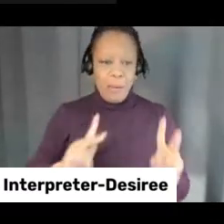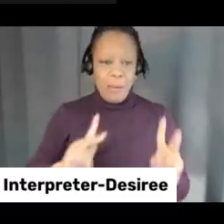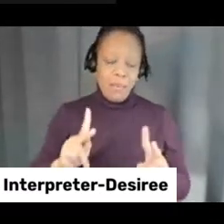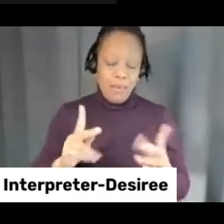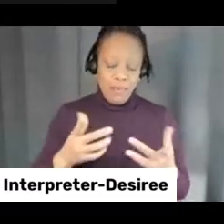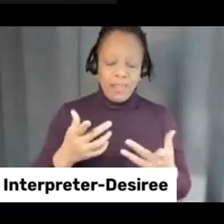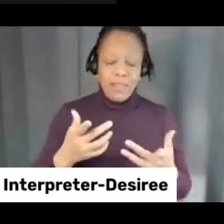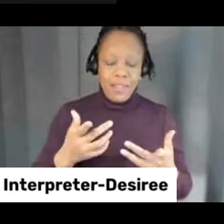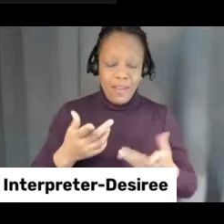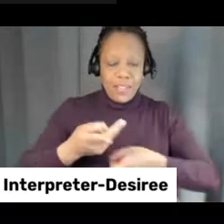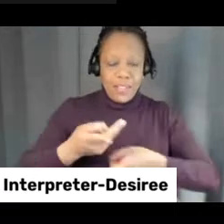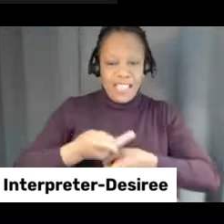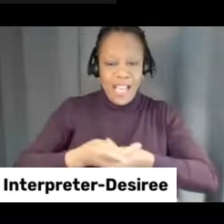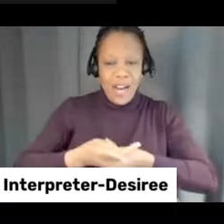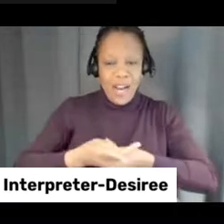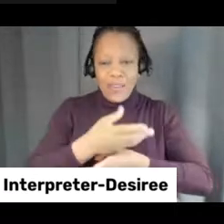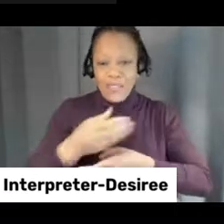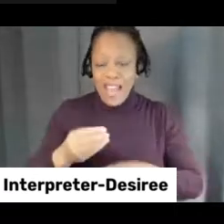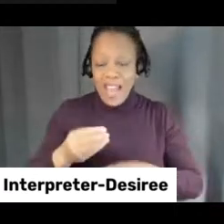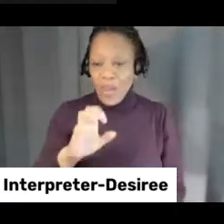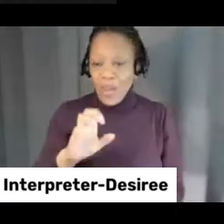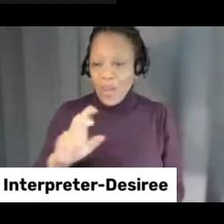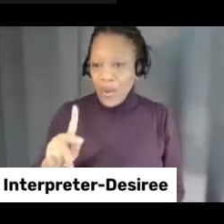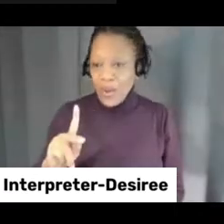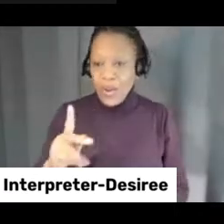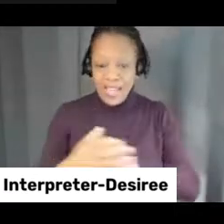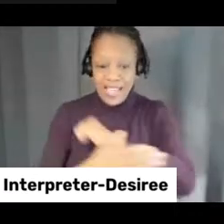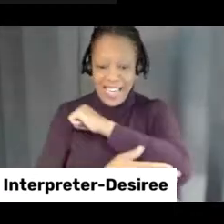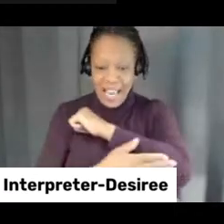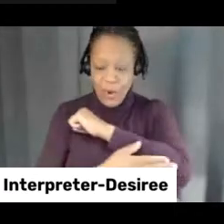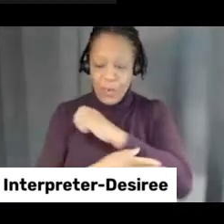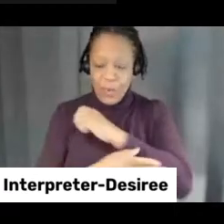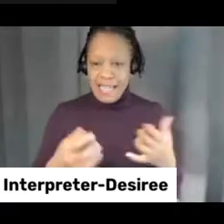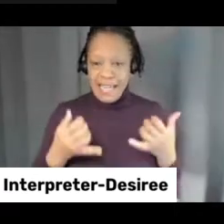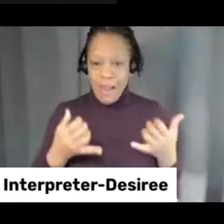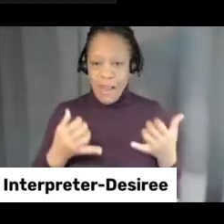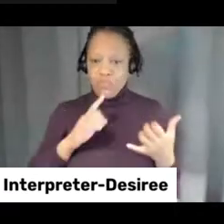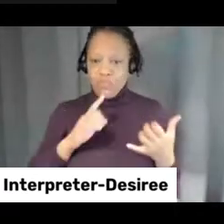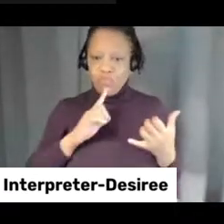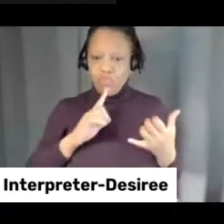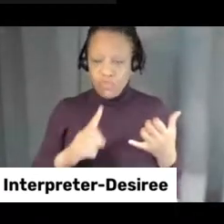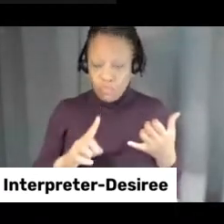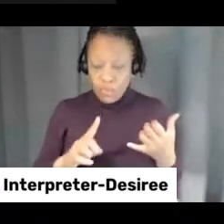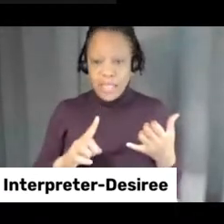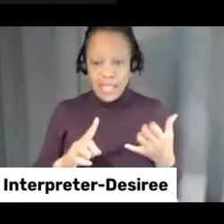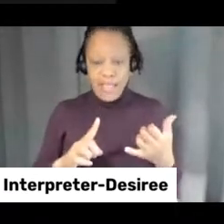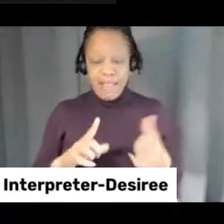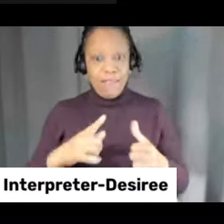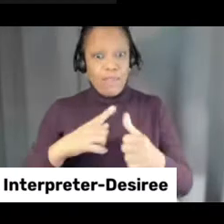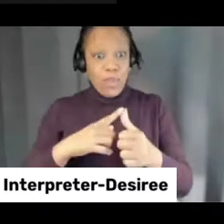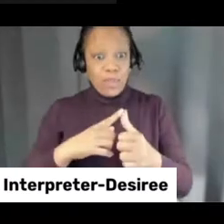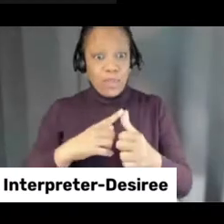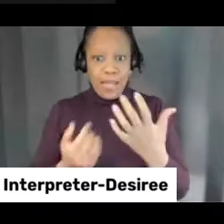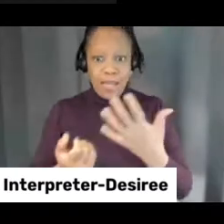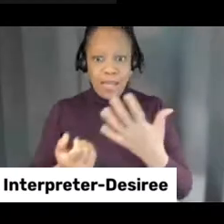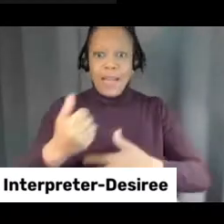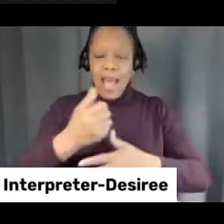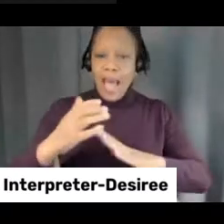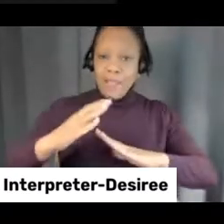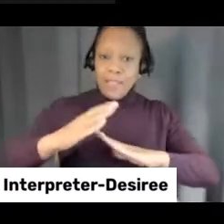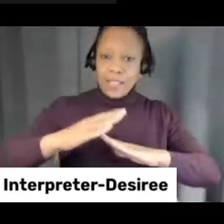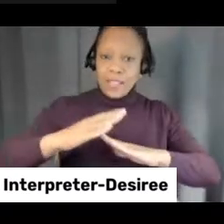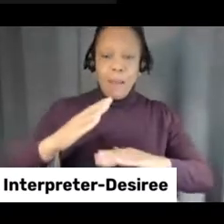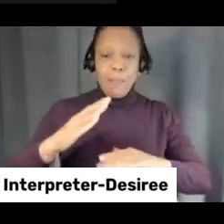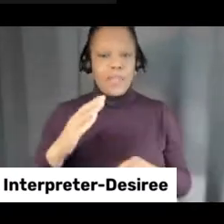Cook County is at the forefront of having innovative ideas and ways